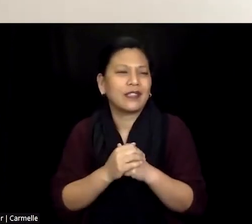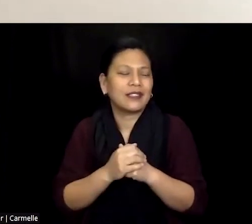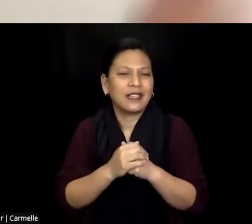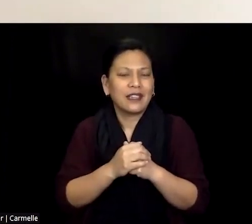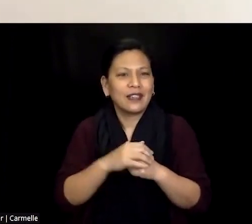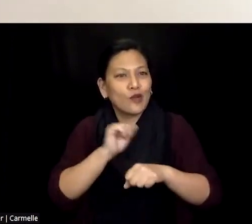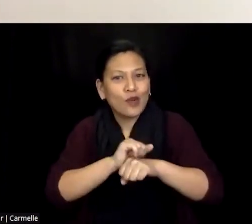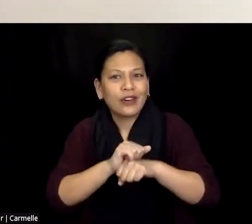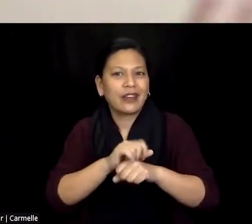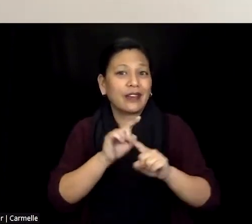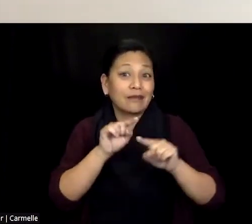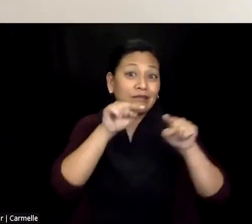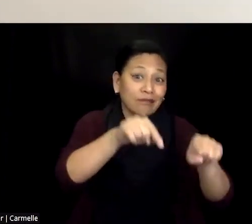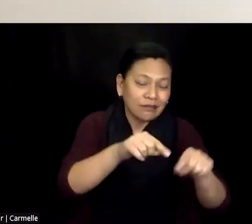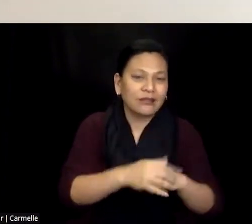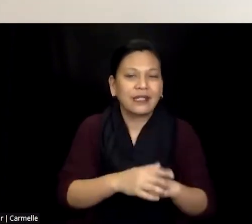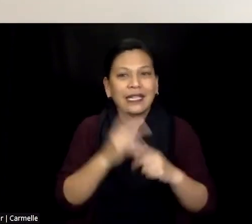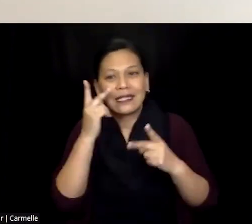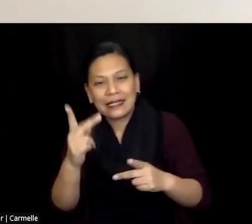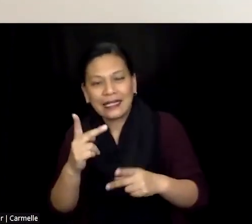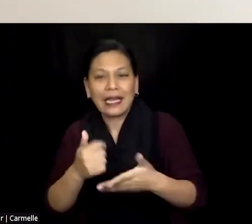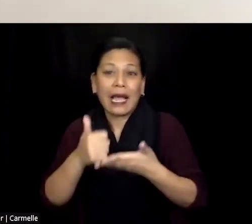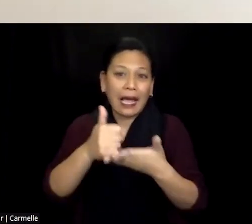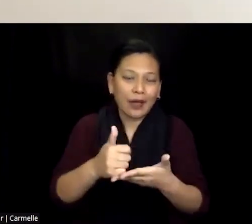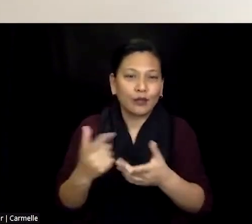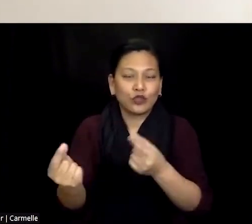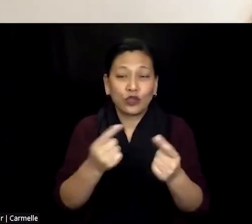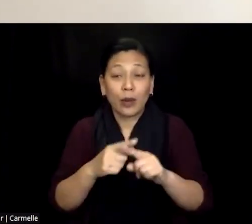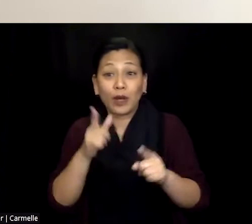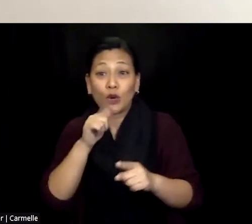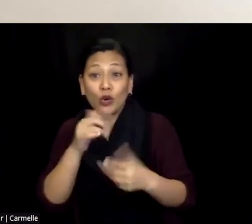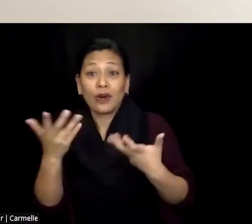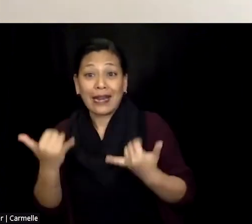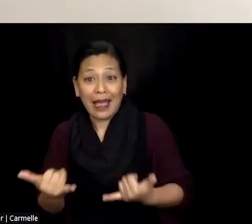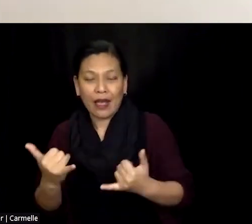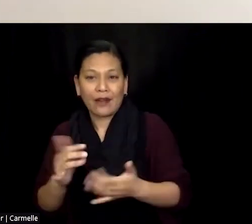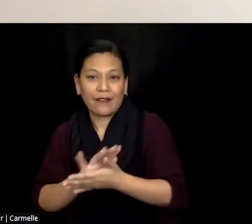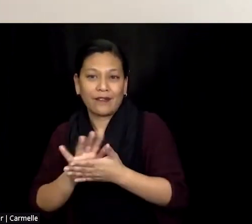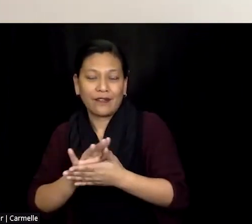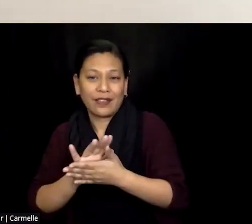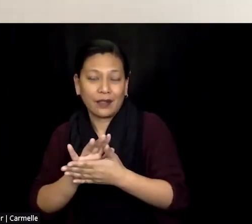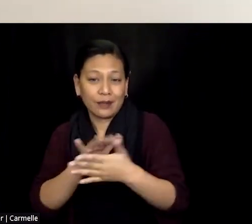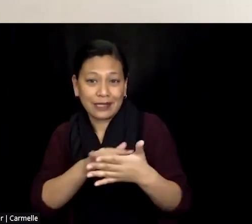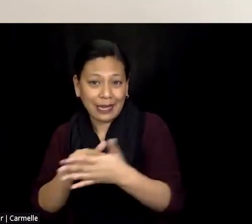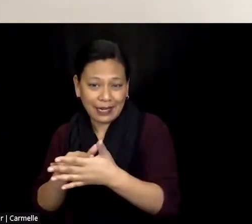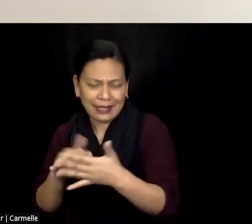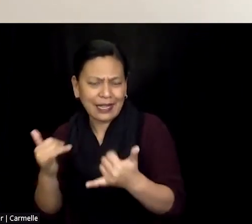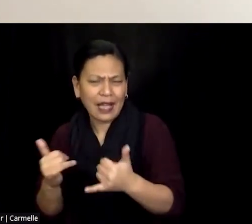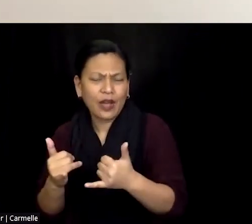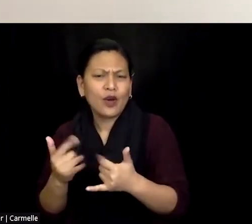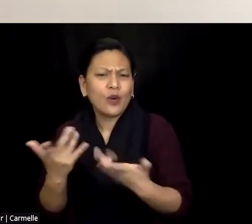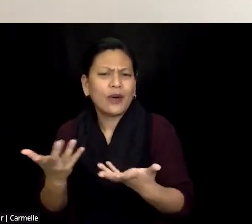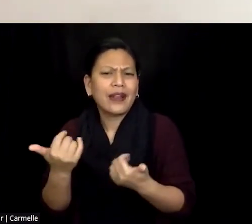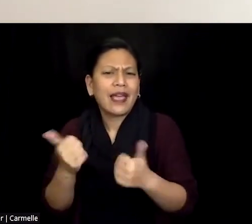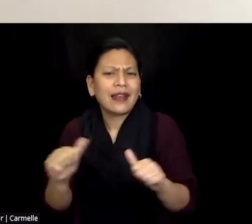working on sets, rolling cable. But for anyone who is in film school right now, what were some of the positive takeaways that you had from